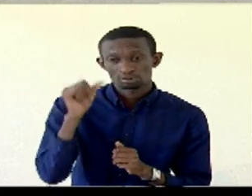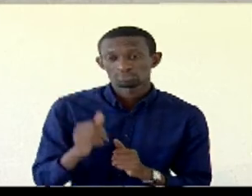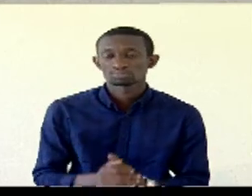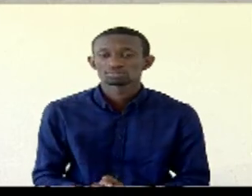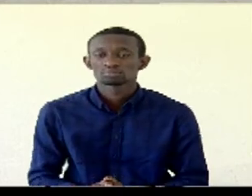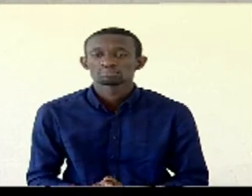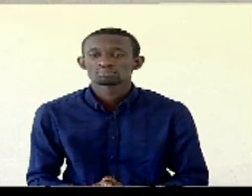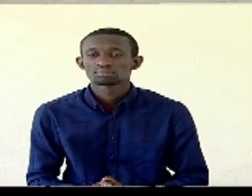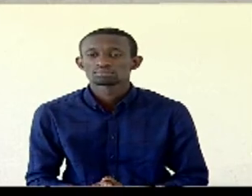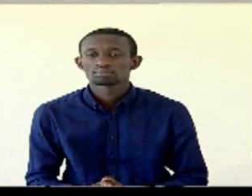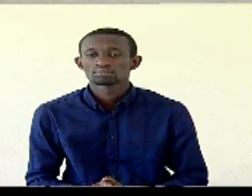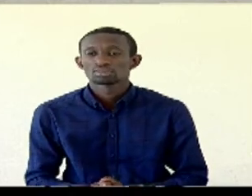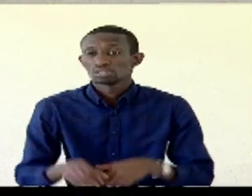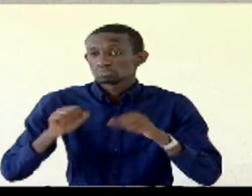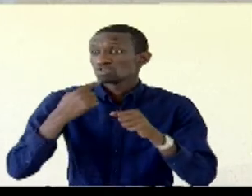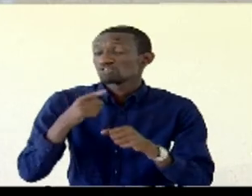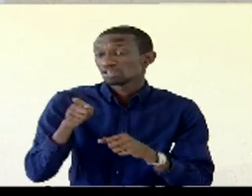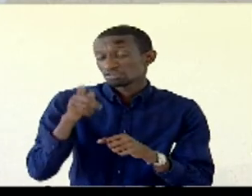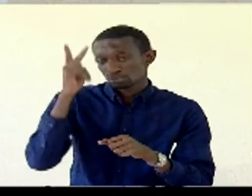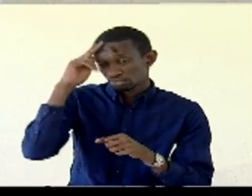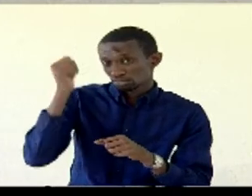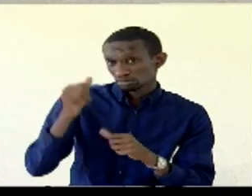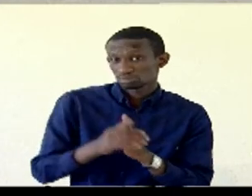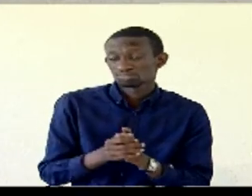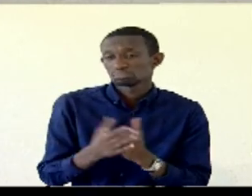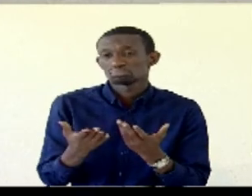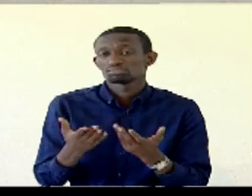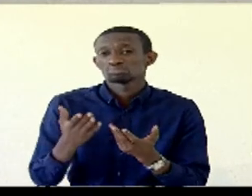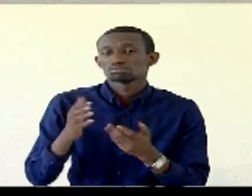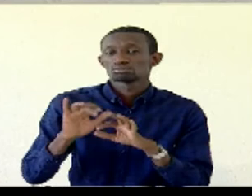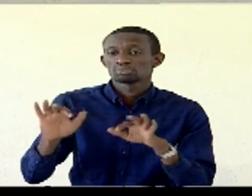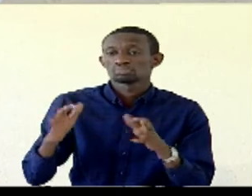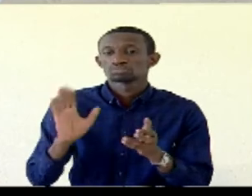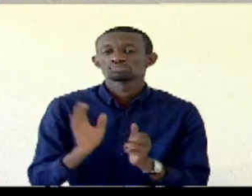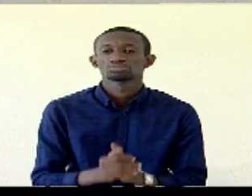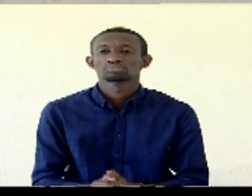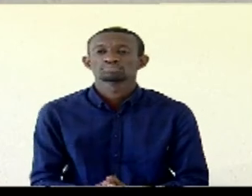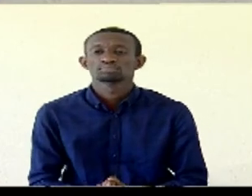You should be saying that I'm smart in my lab coat. Why not? I also deserve one.